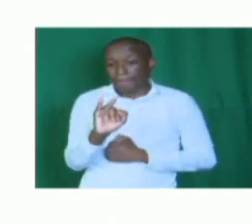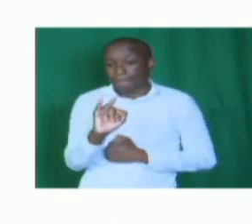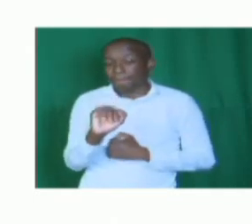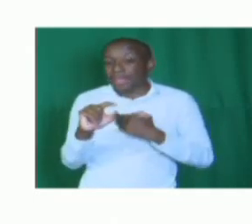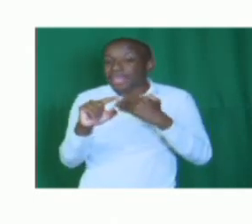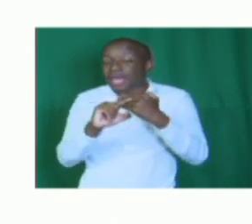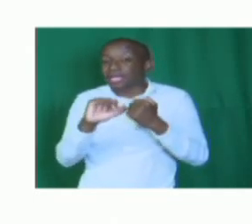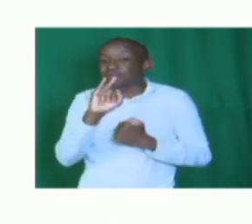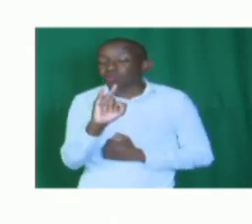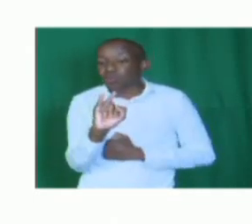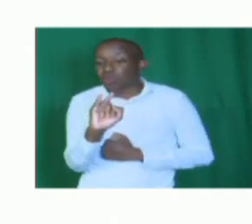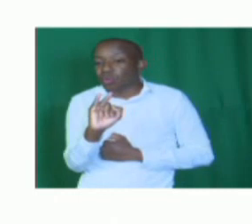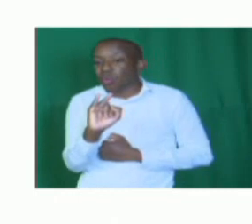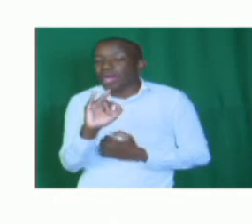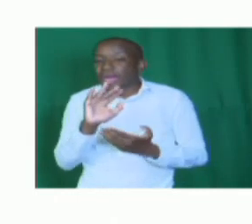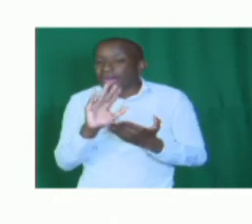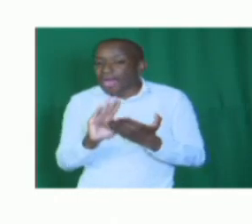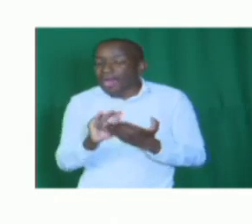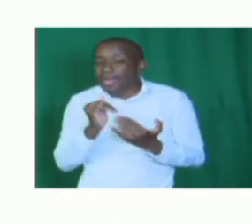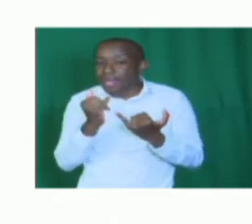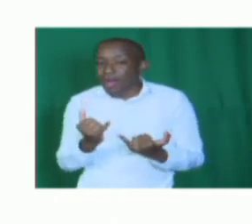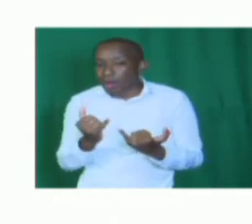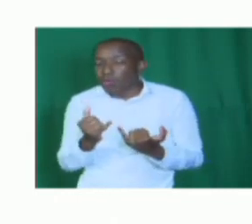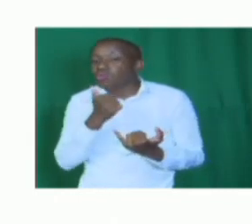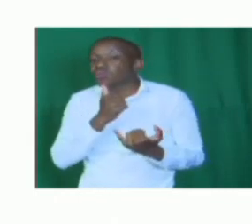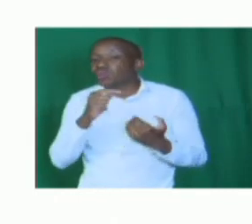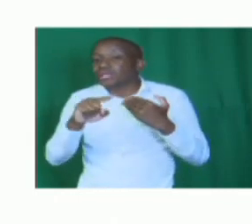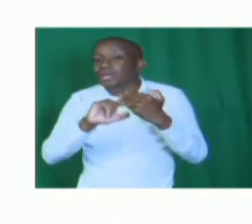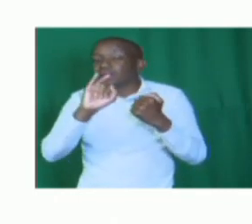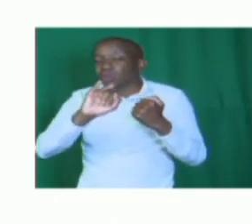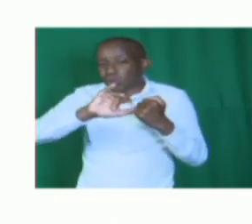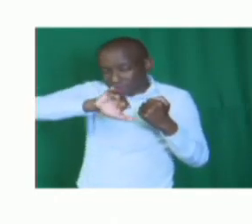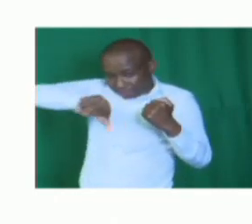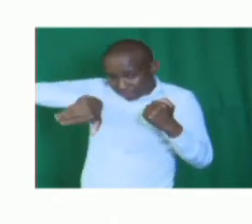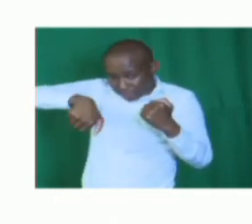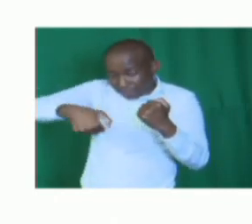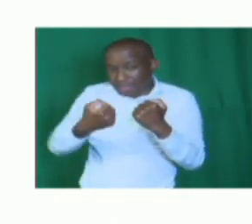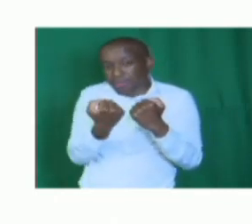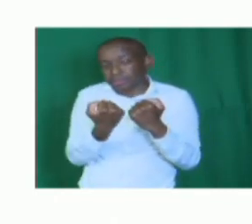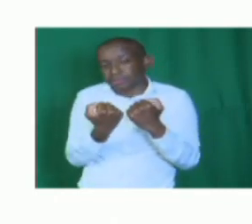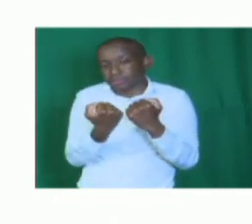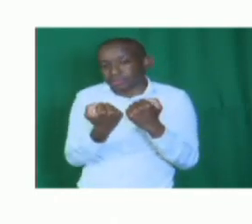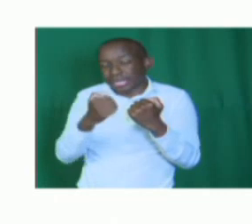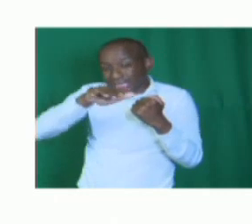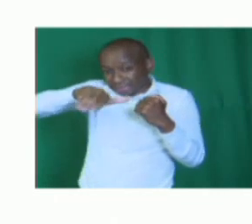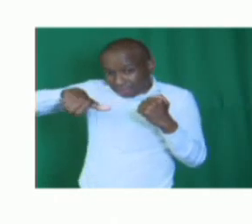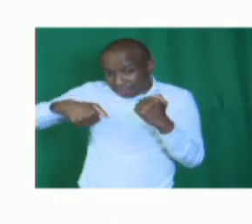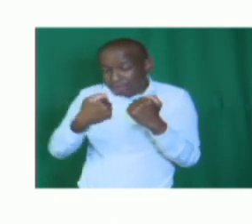the -2, and then we are using the -2 to subtract the